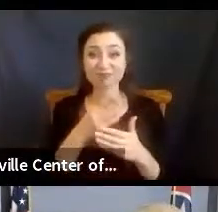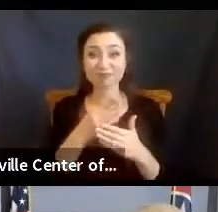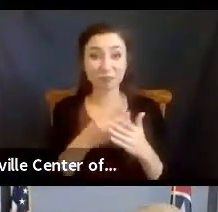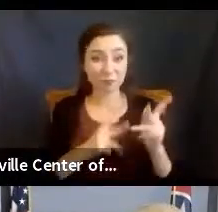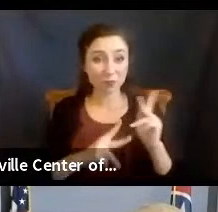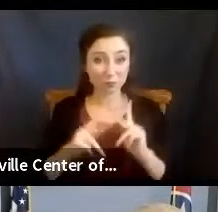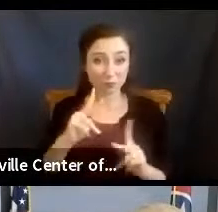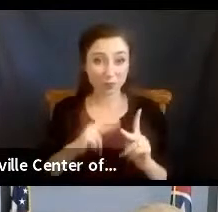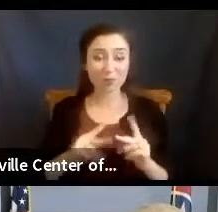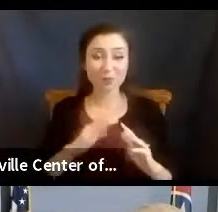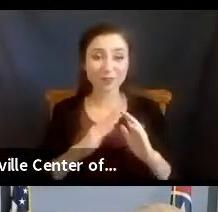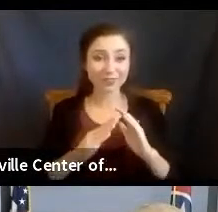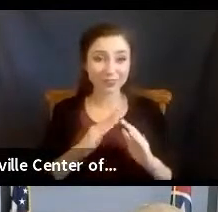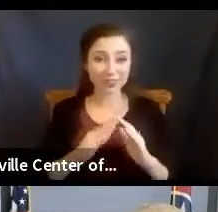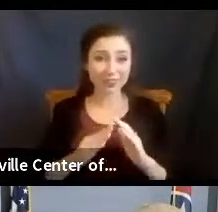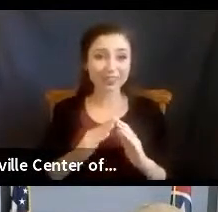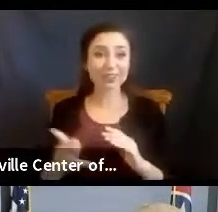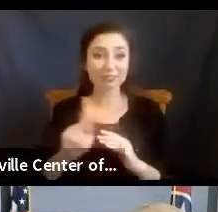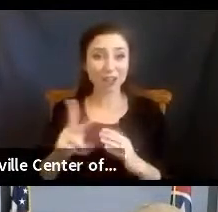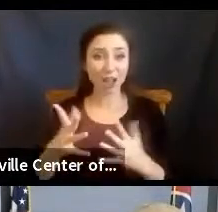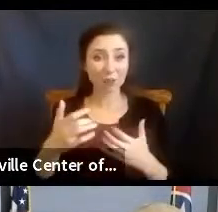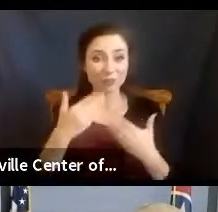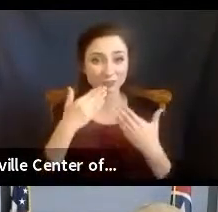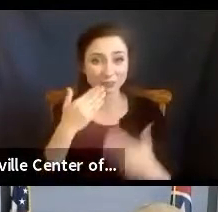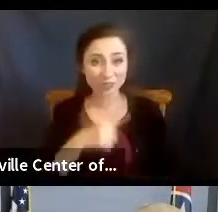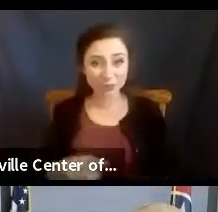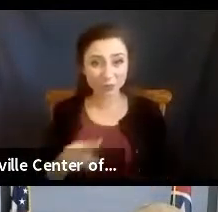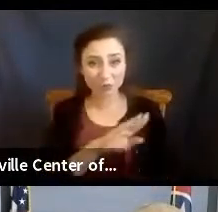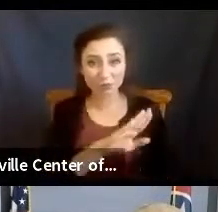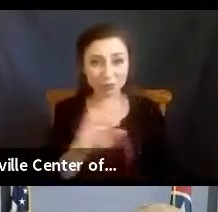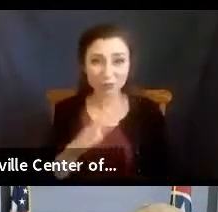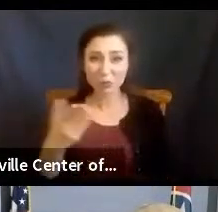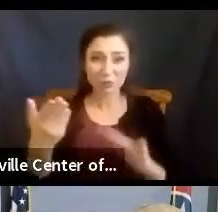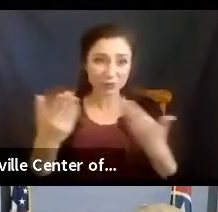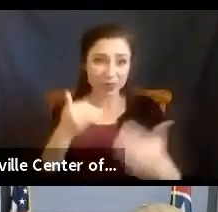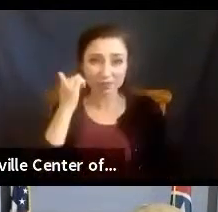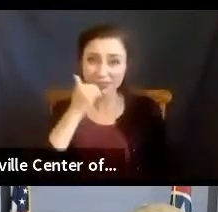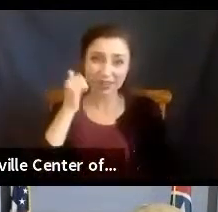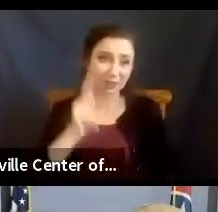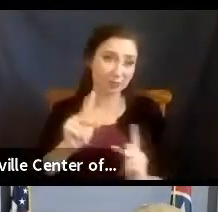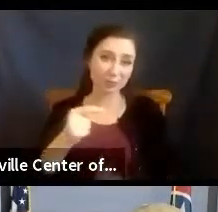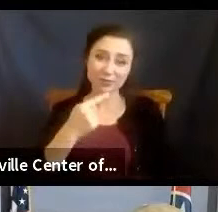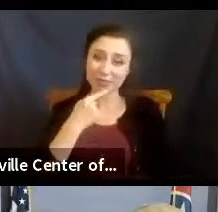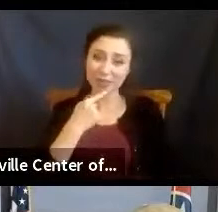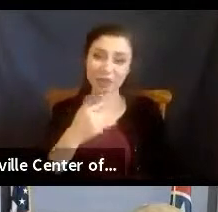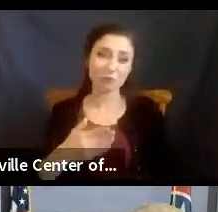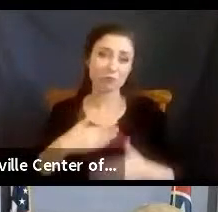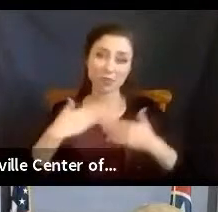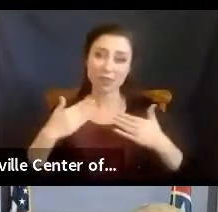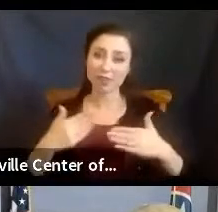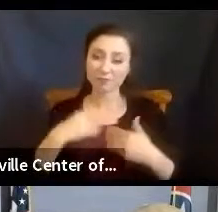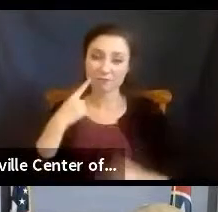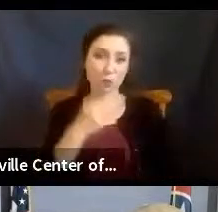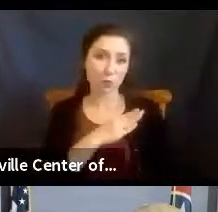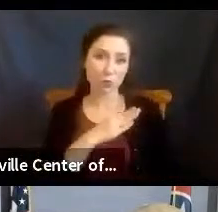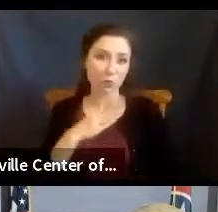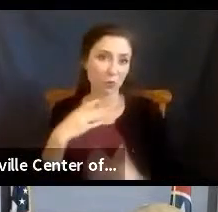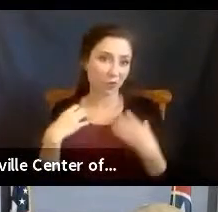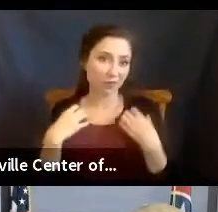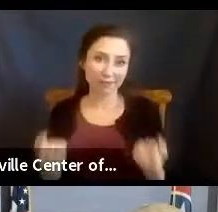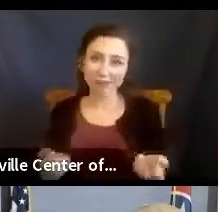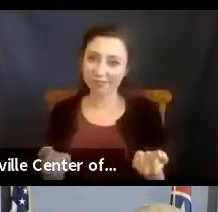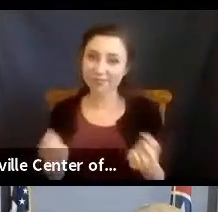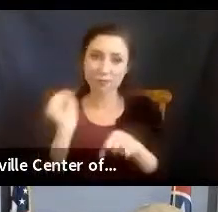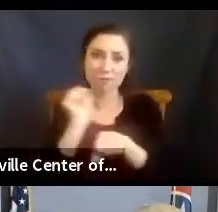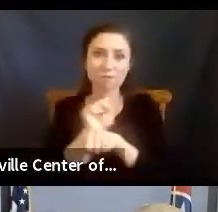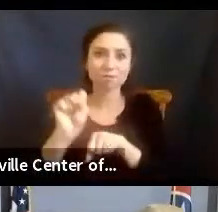just want to thank you all for your service. Every day people say we're so grateful that the members of the Board of Health are